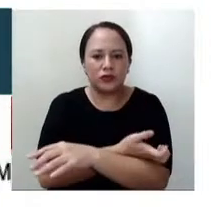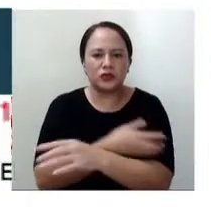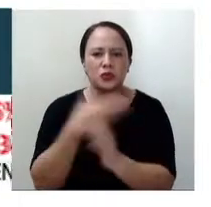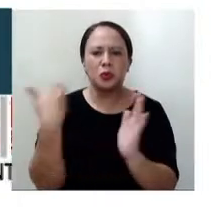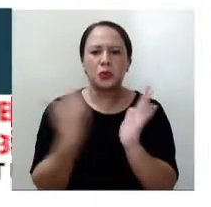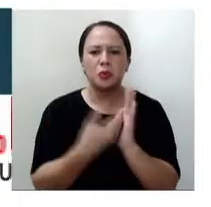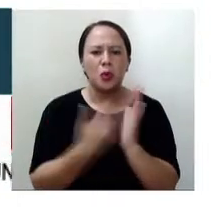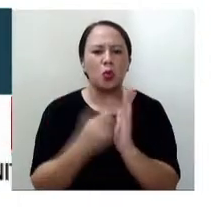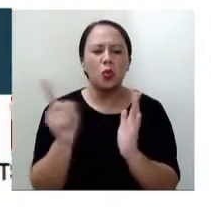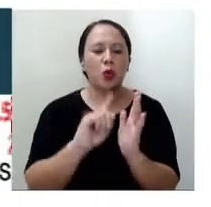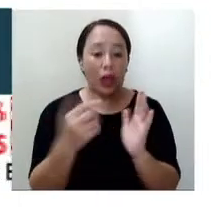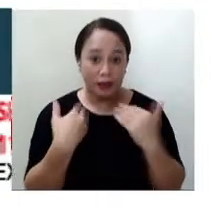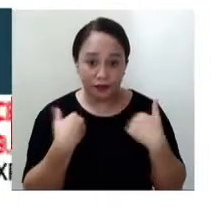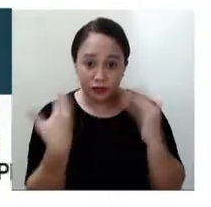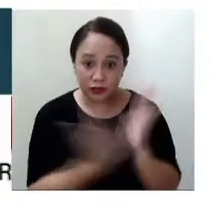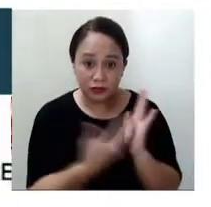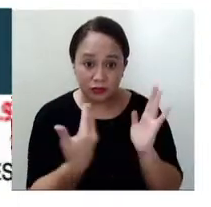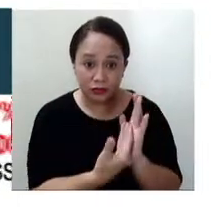points to that?